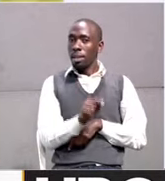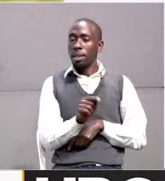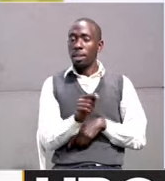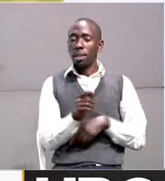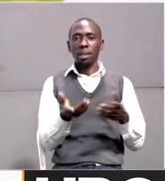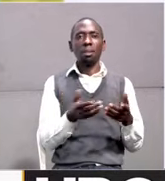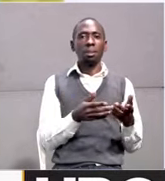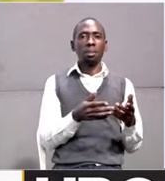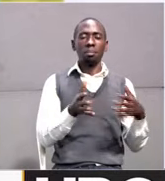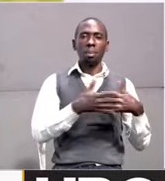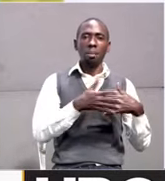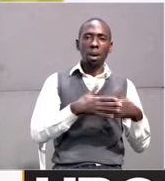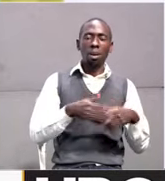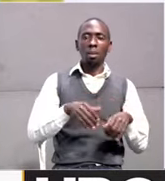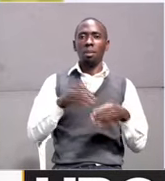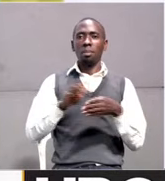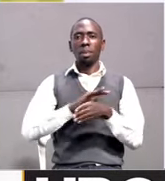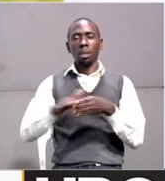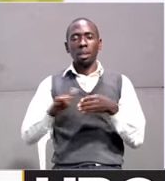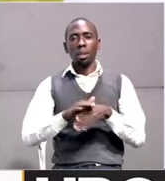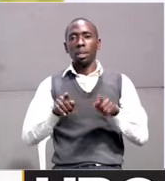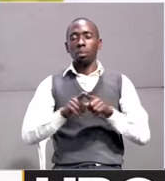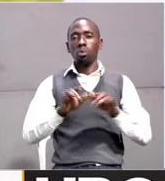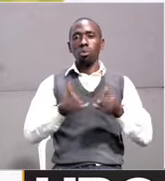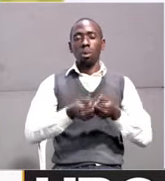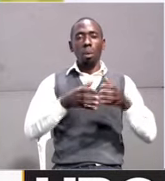industry and maximally